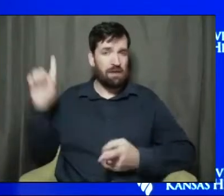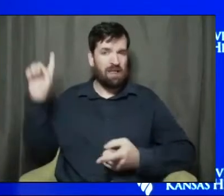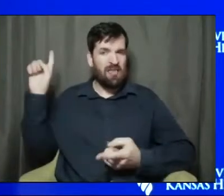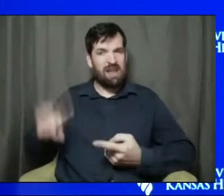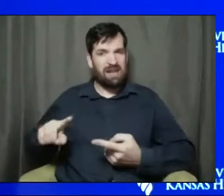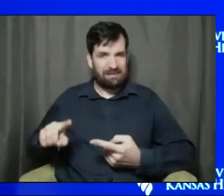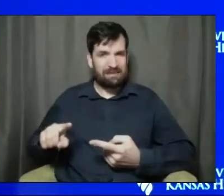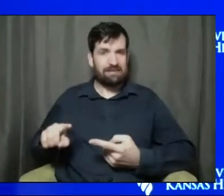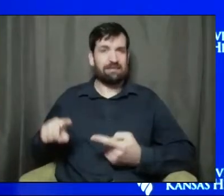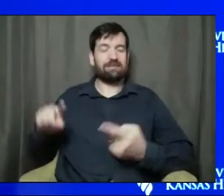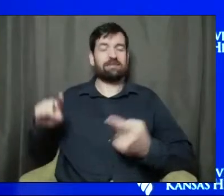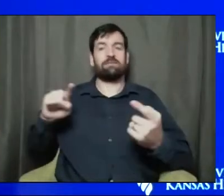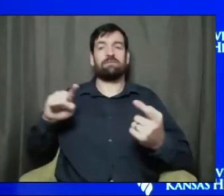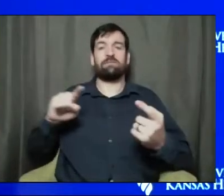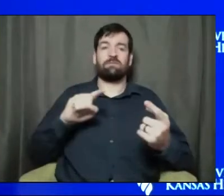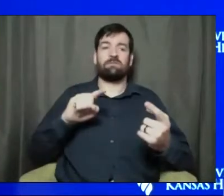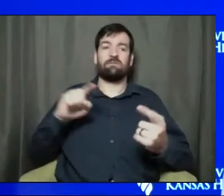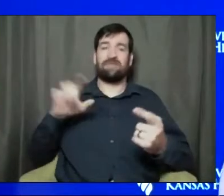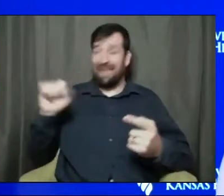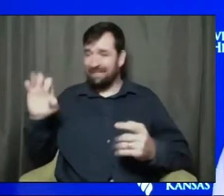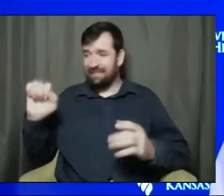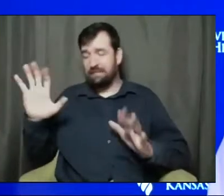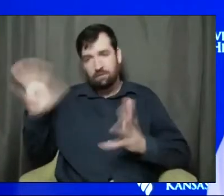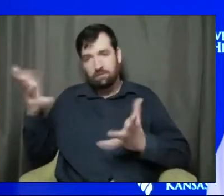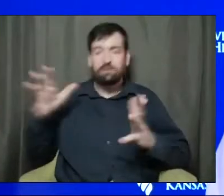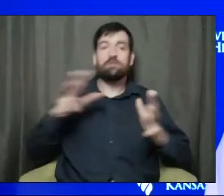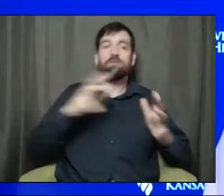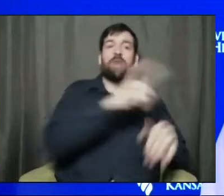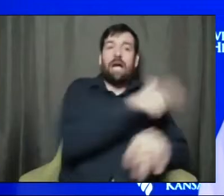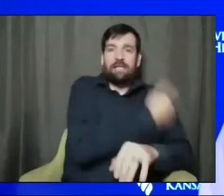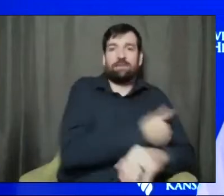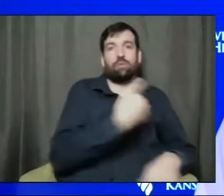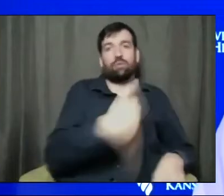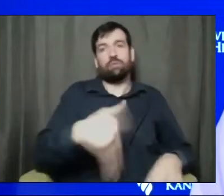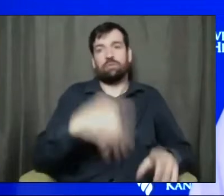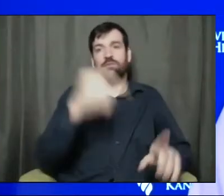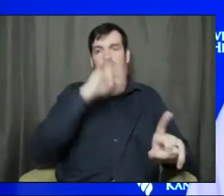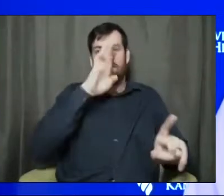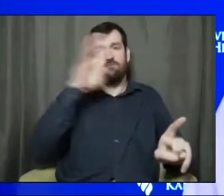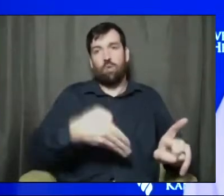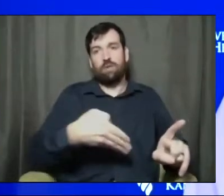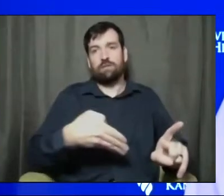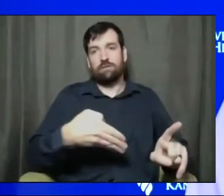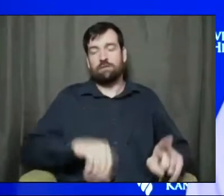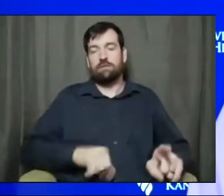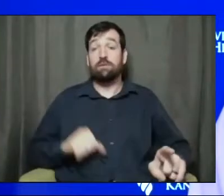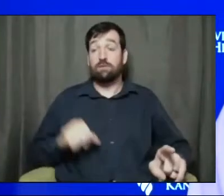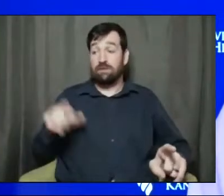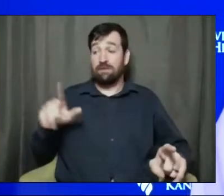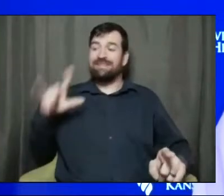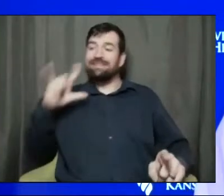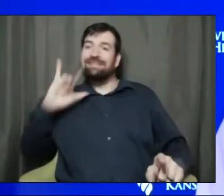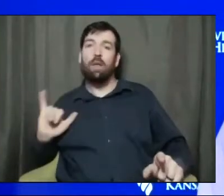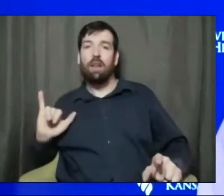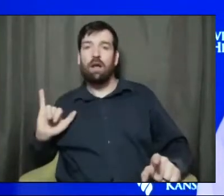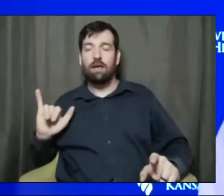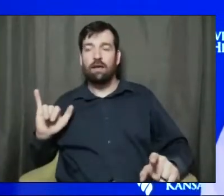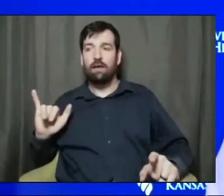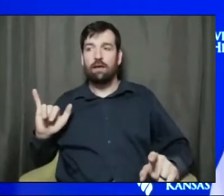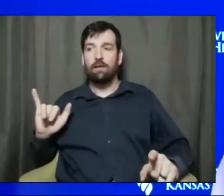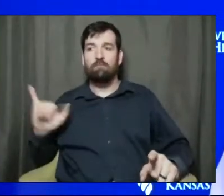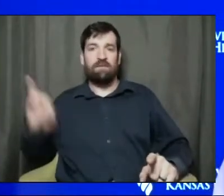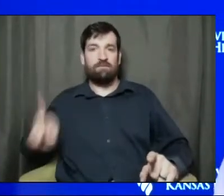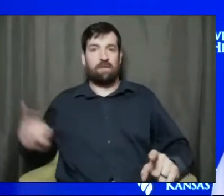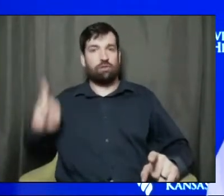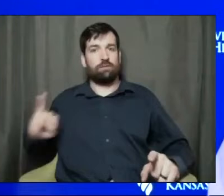are with hospitalization. So I think in the context of this, it sounds like this is more dealing with infection.